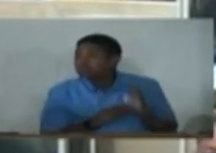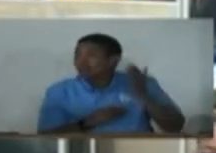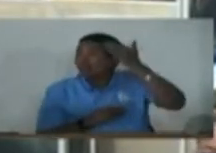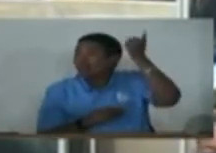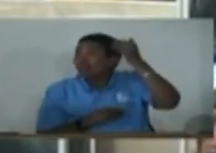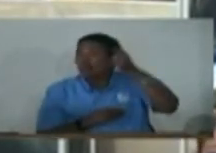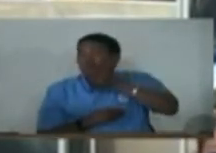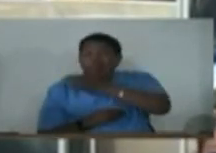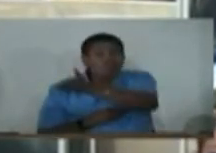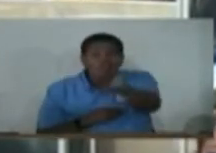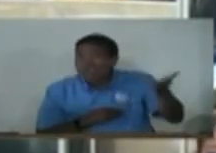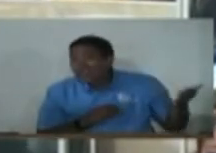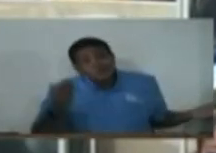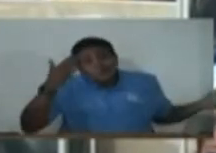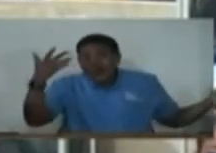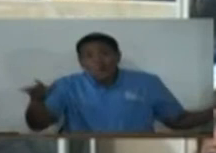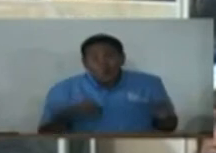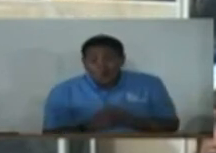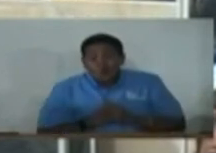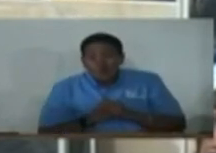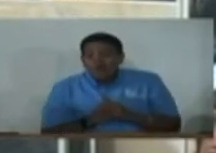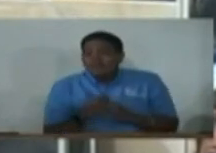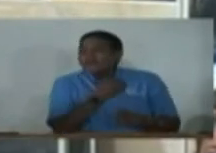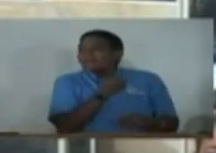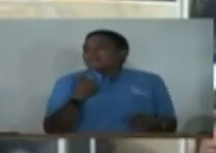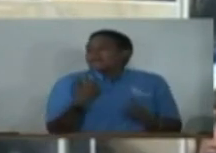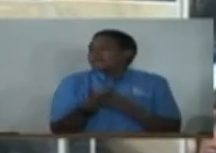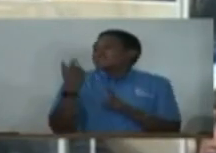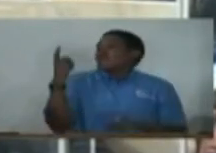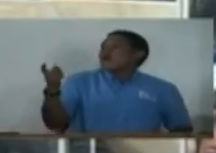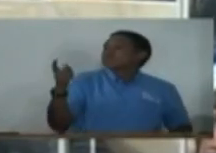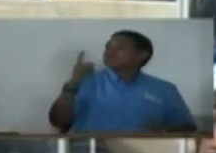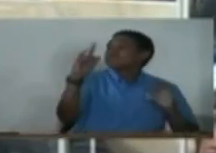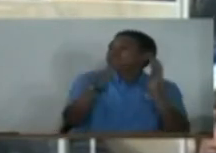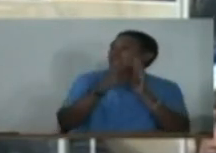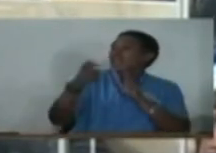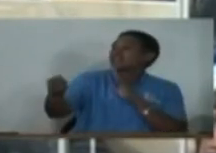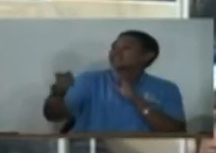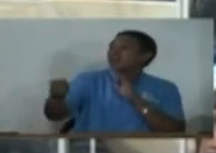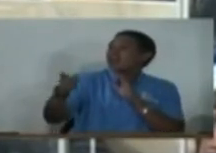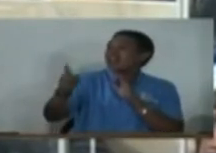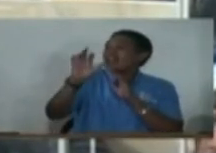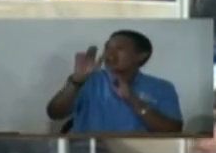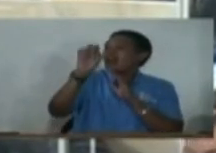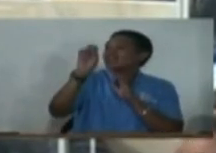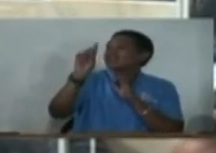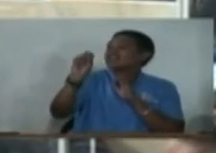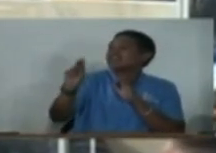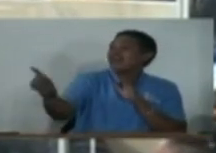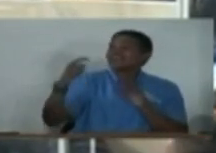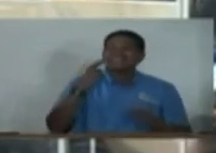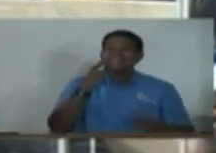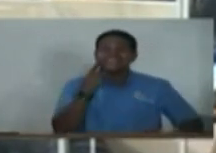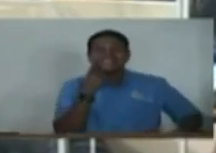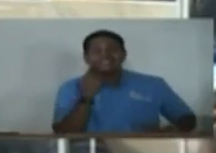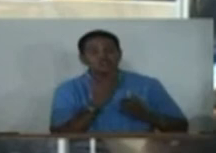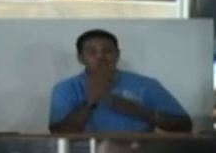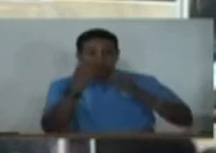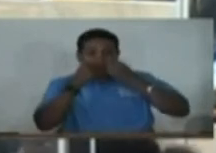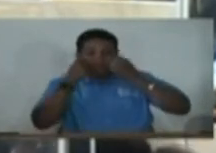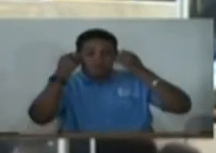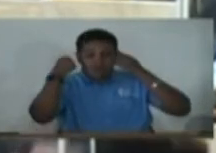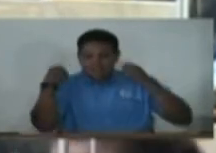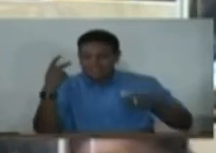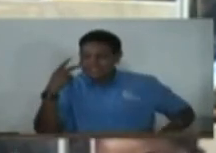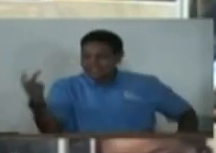as a member from Central Clarendon, smiling through his mask.